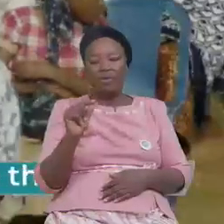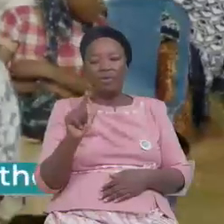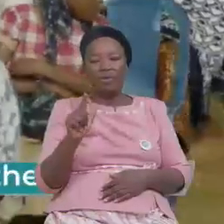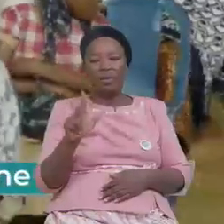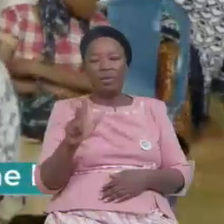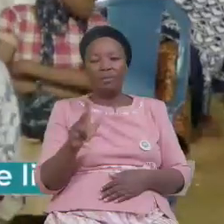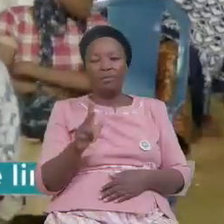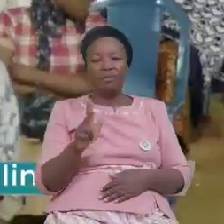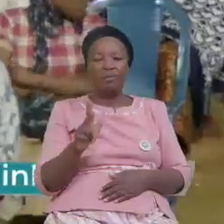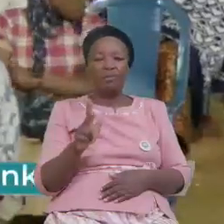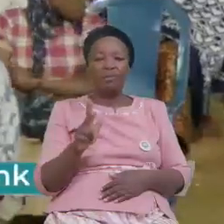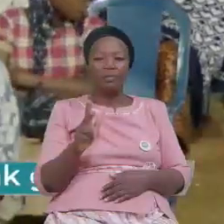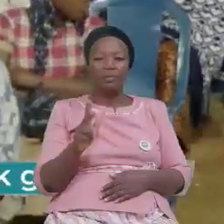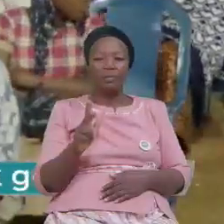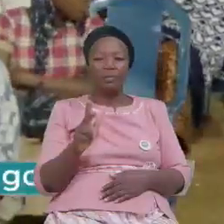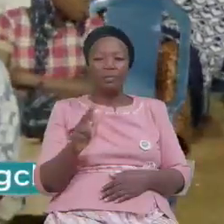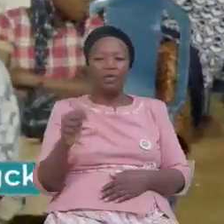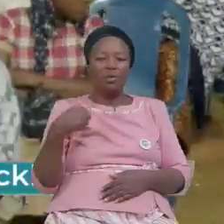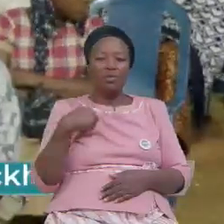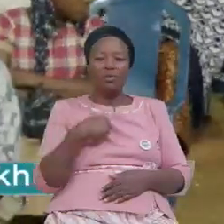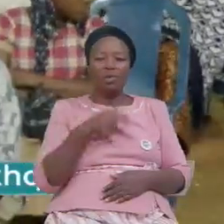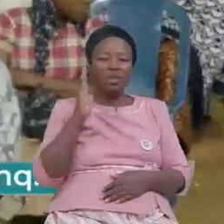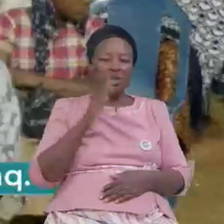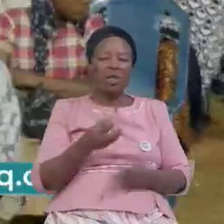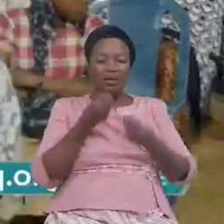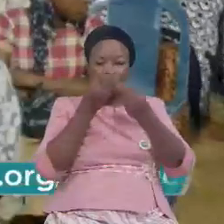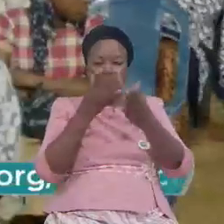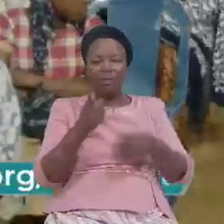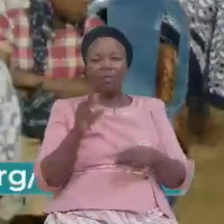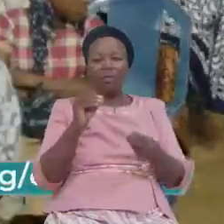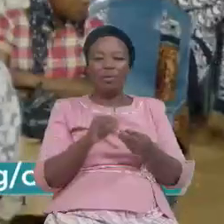2023. More details about this will be sent to you.